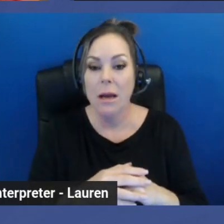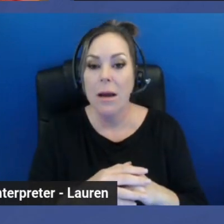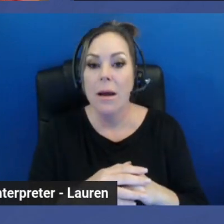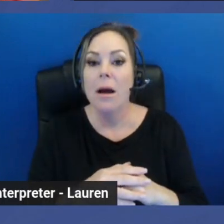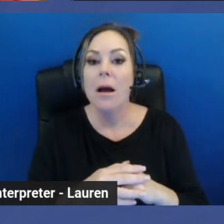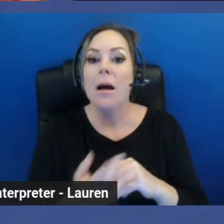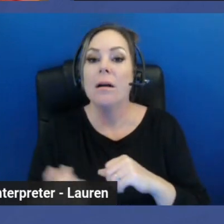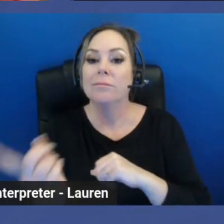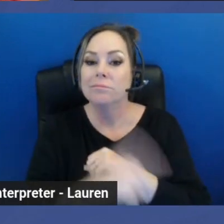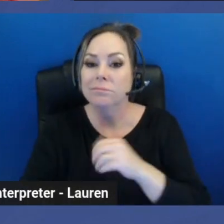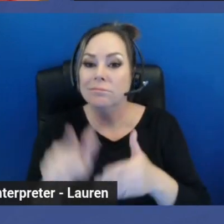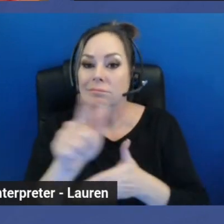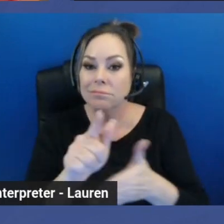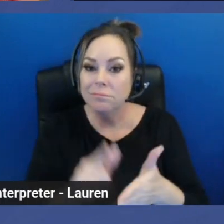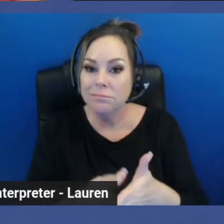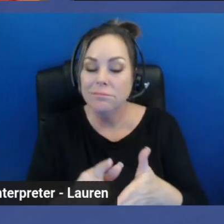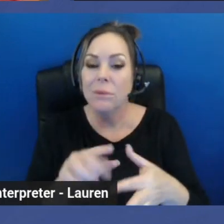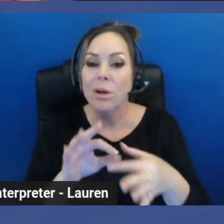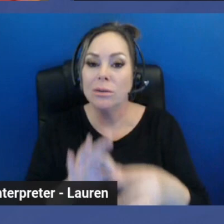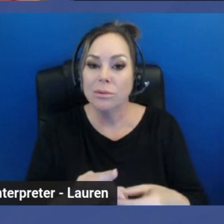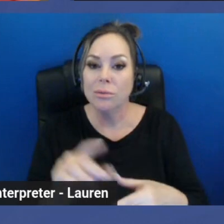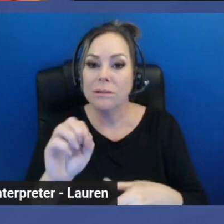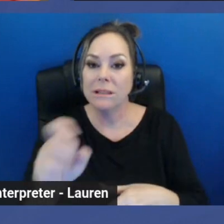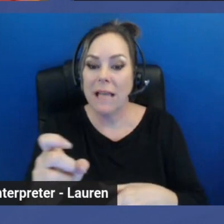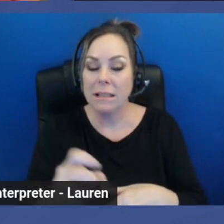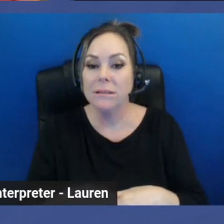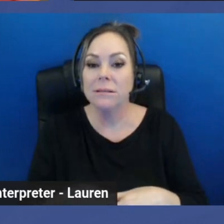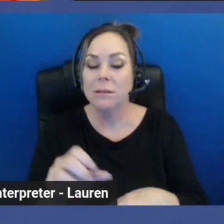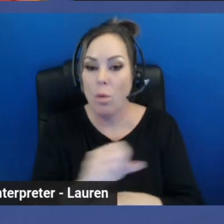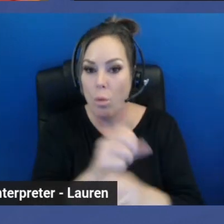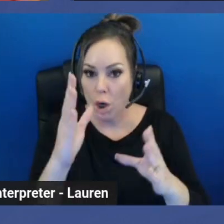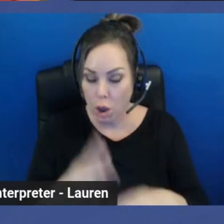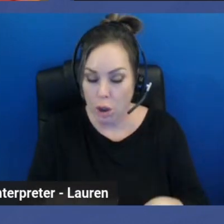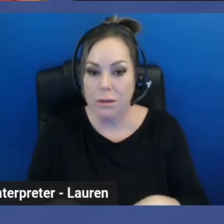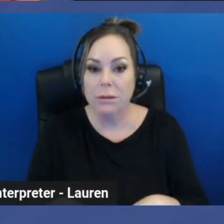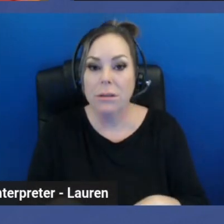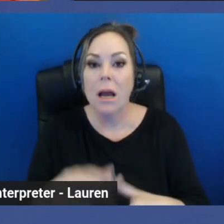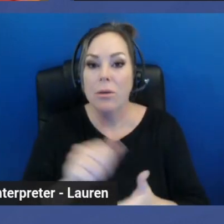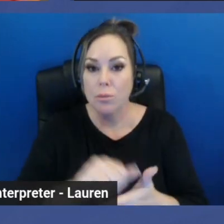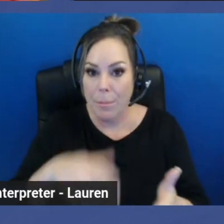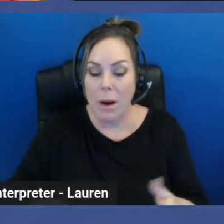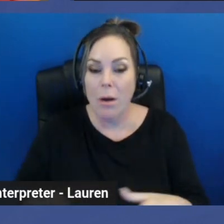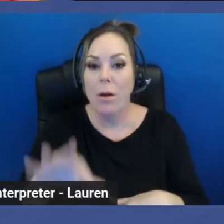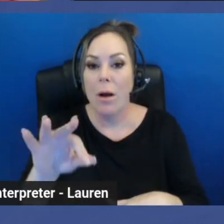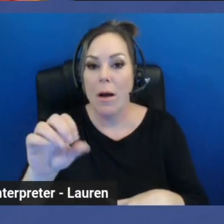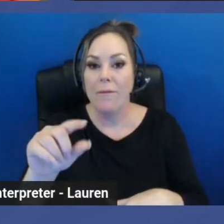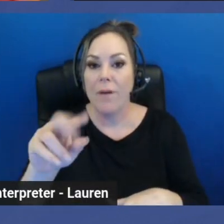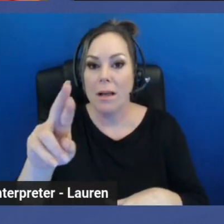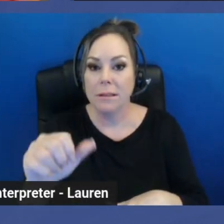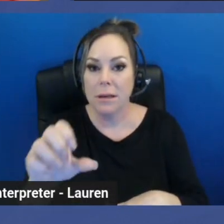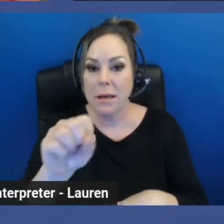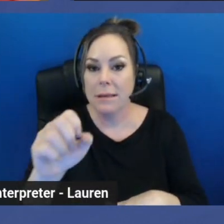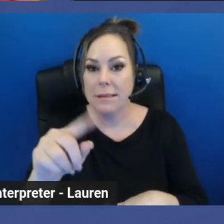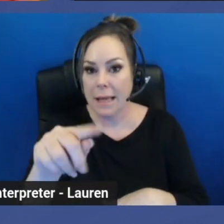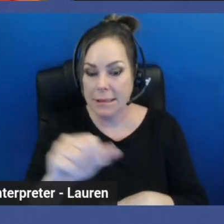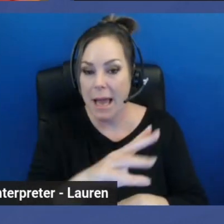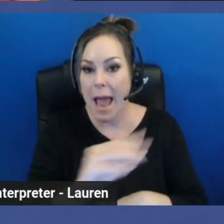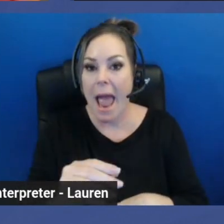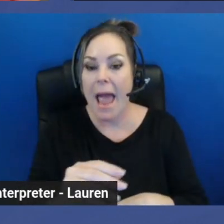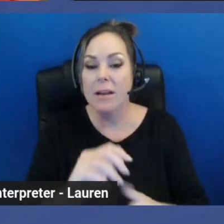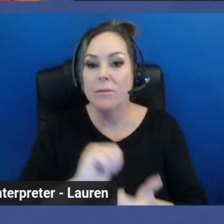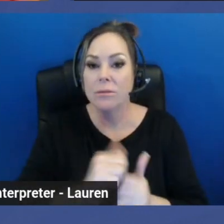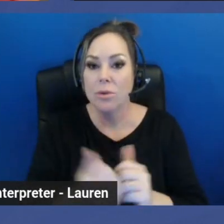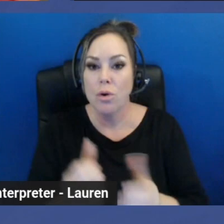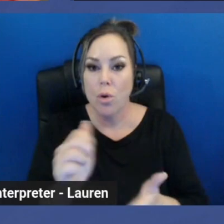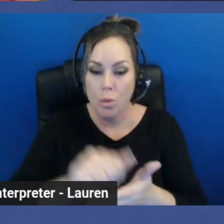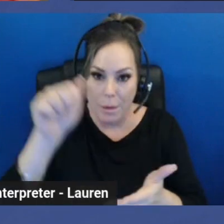decriminalization of consensual sex work, repeal of FOSTA SESTA, and repeal or invalidation of all the state age verification laws.